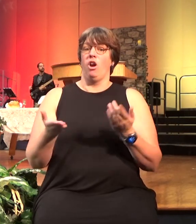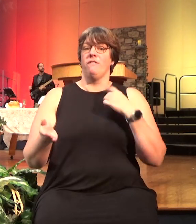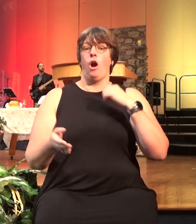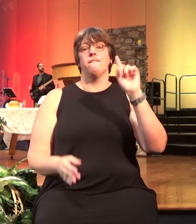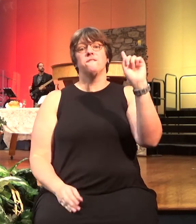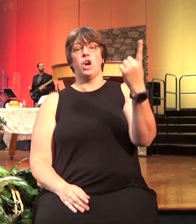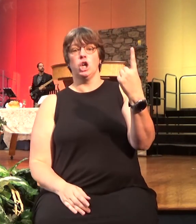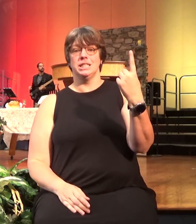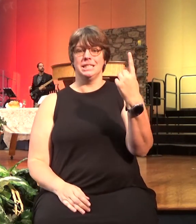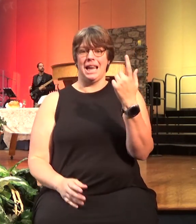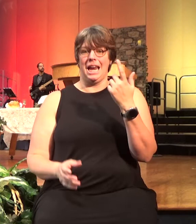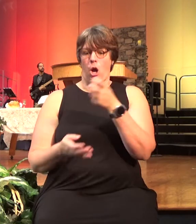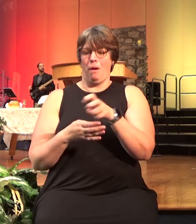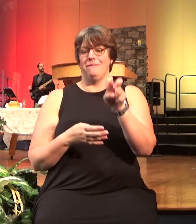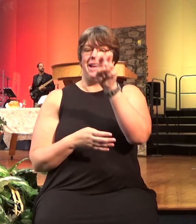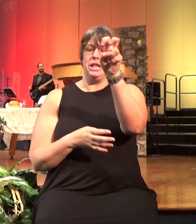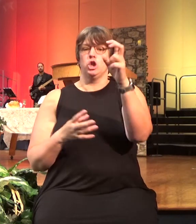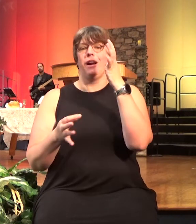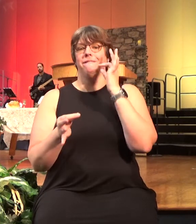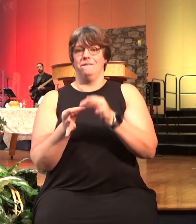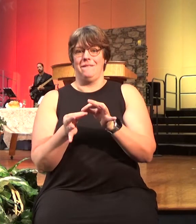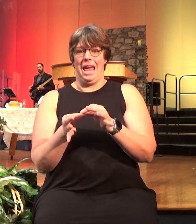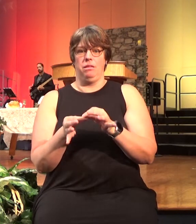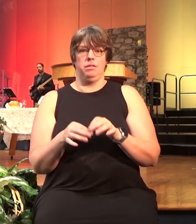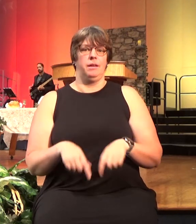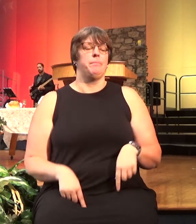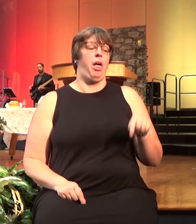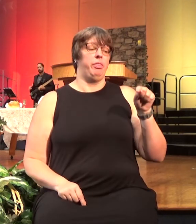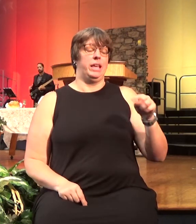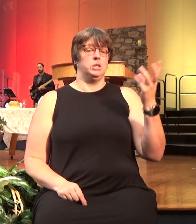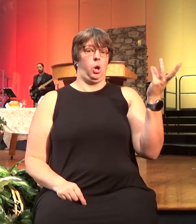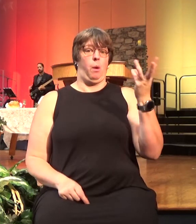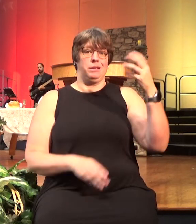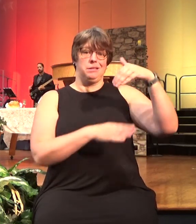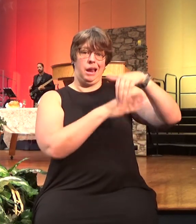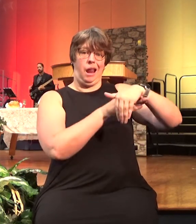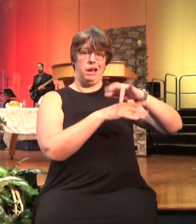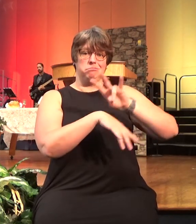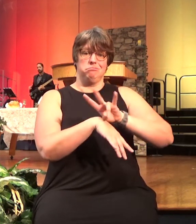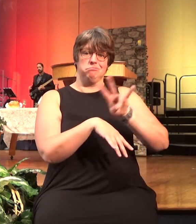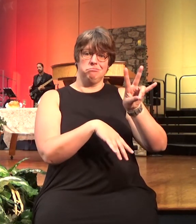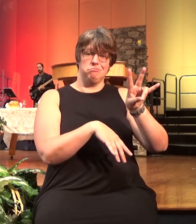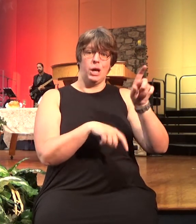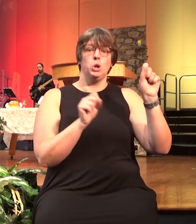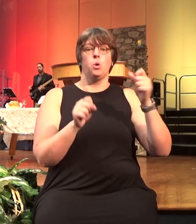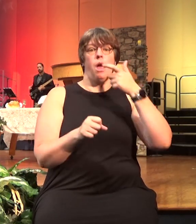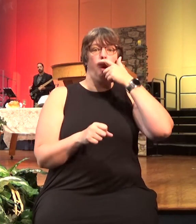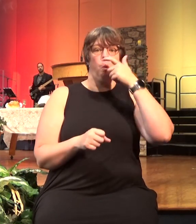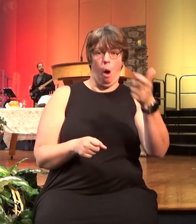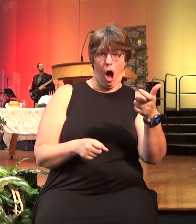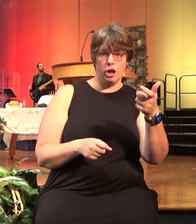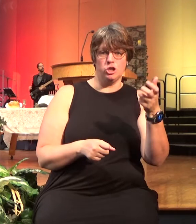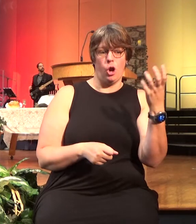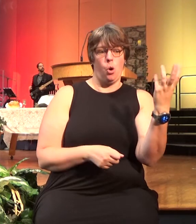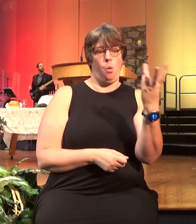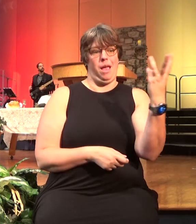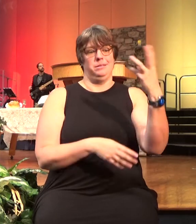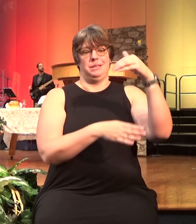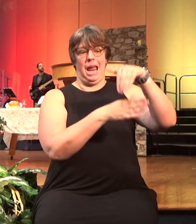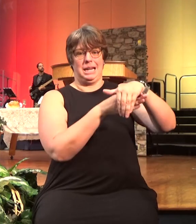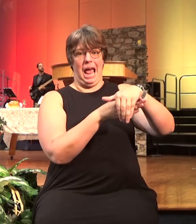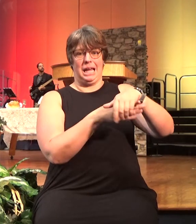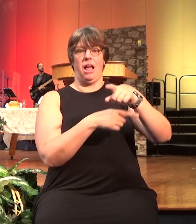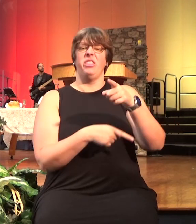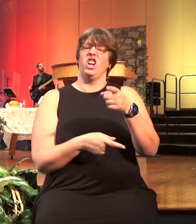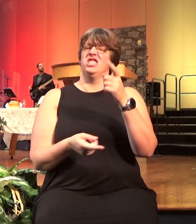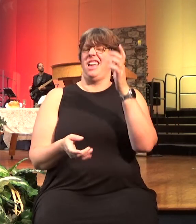a lot of things coming up. Zamira, you have a wonderful workshop coming up, like a 4-week workshop, is it? Yeah. Okay, tell us about it. We have a